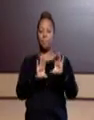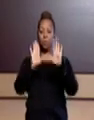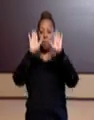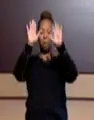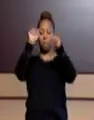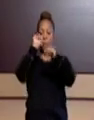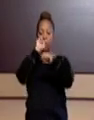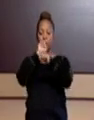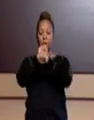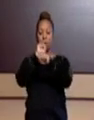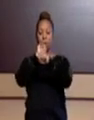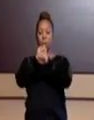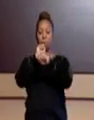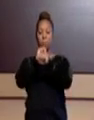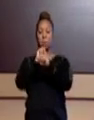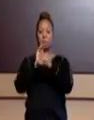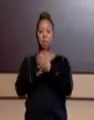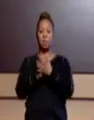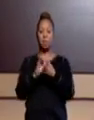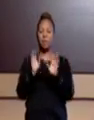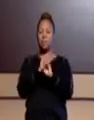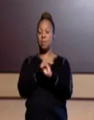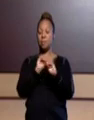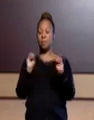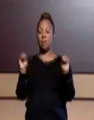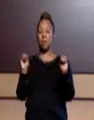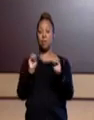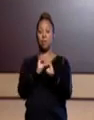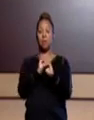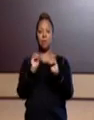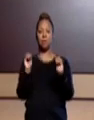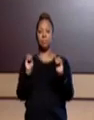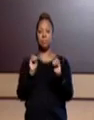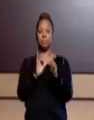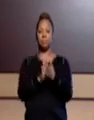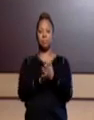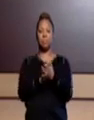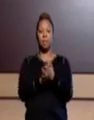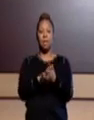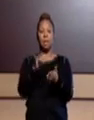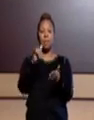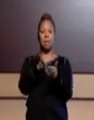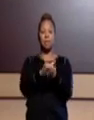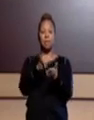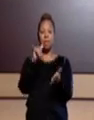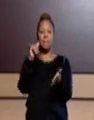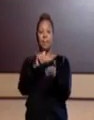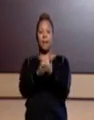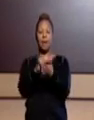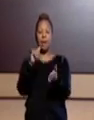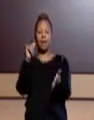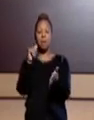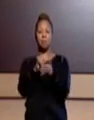Perform miracles. There is nothing that's